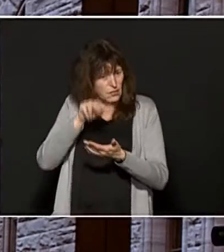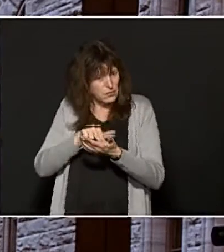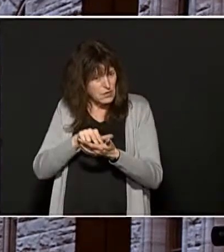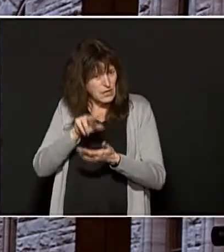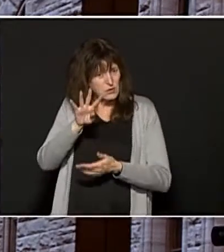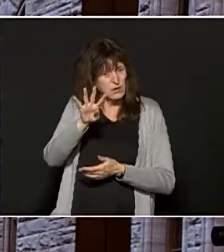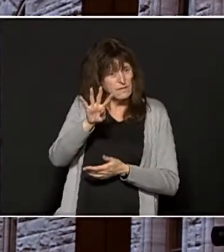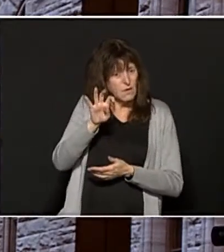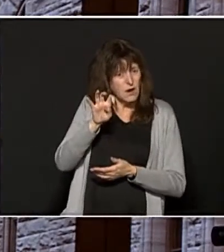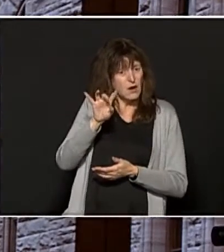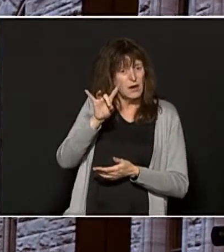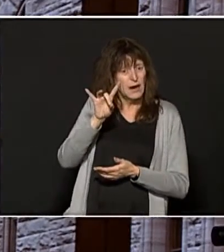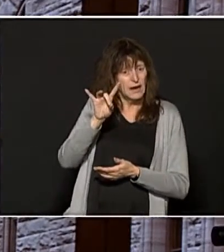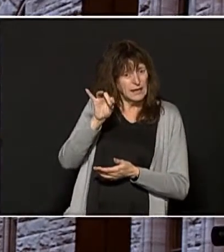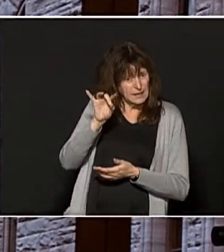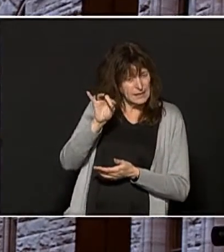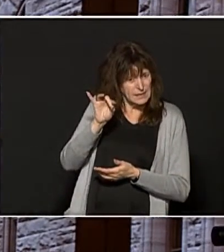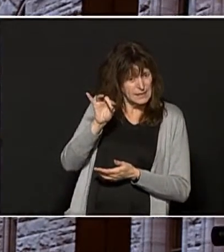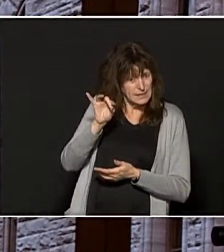3,480 cases.